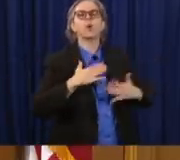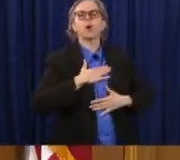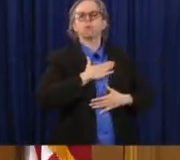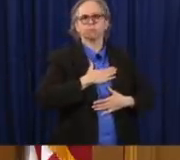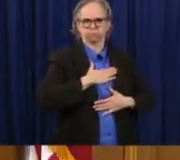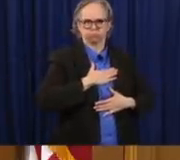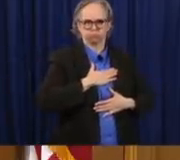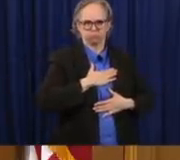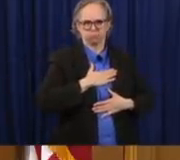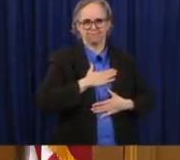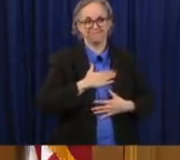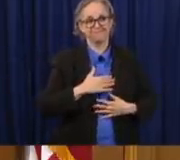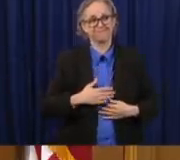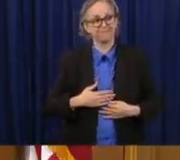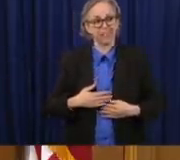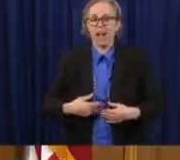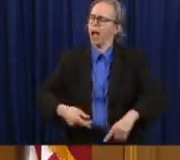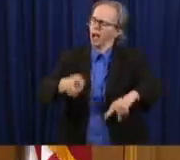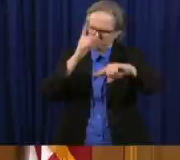optimist. I